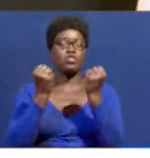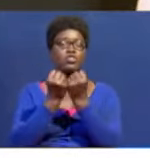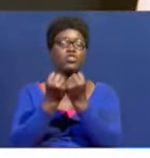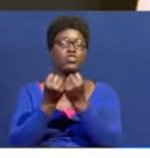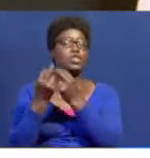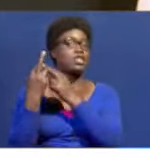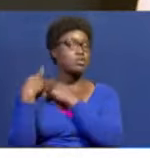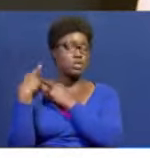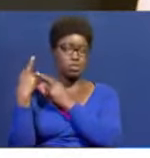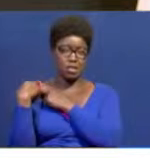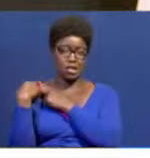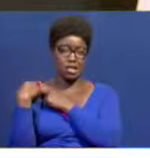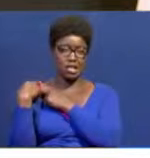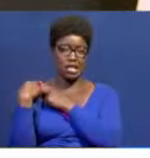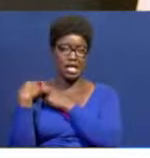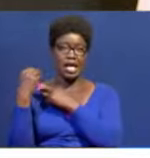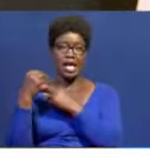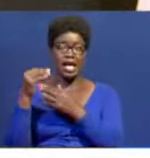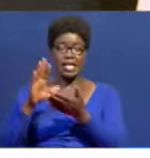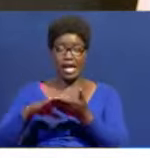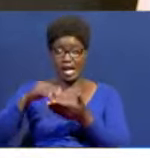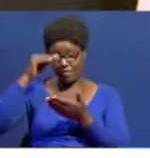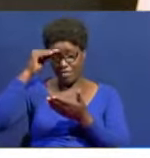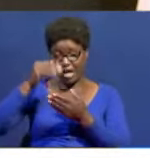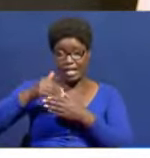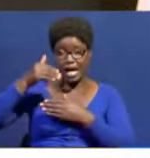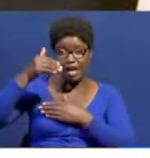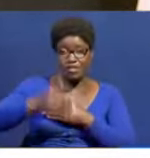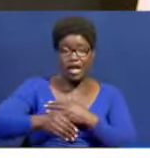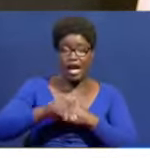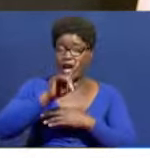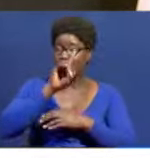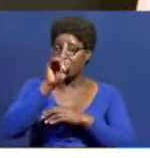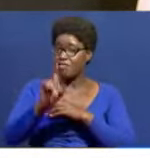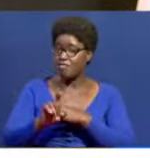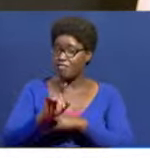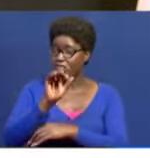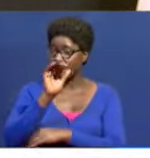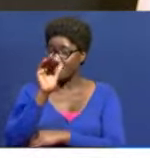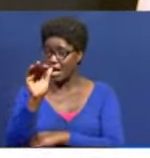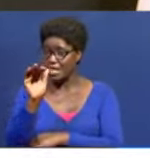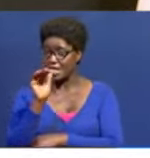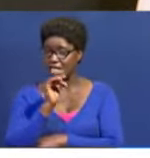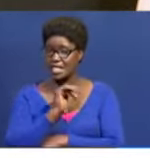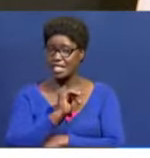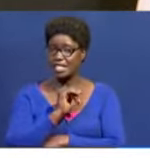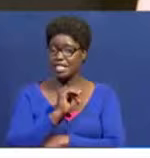responsibility. And I have learned after I have inquired